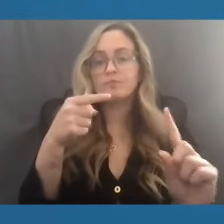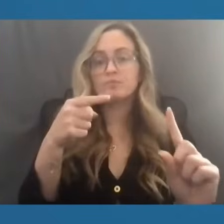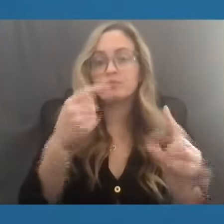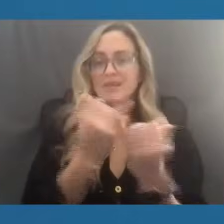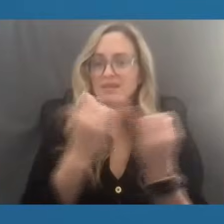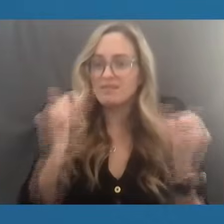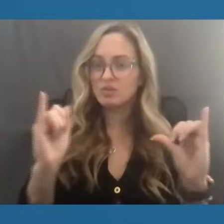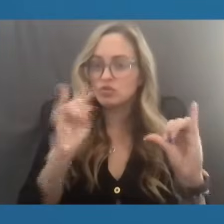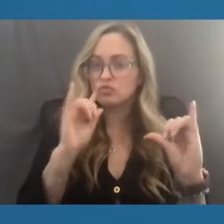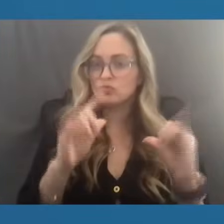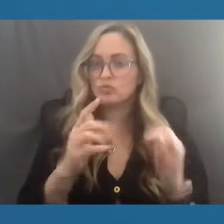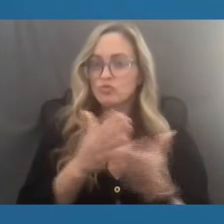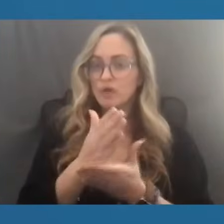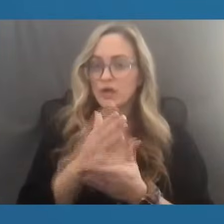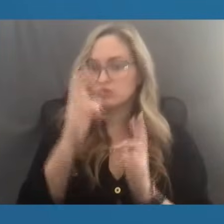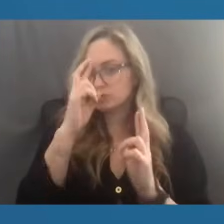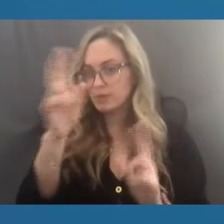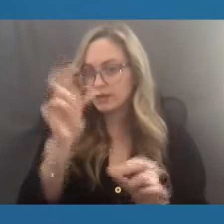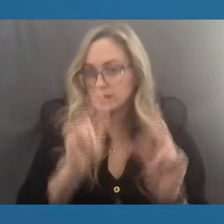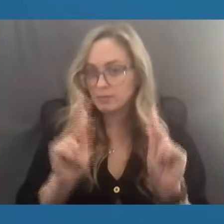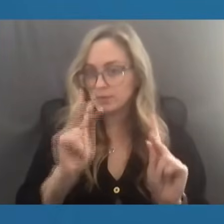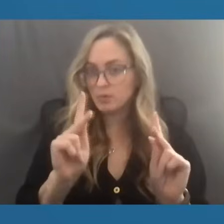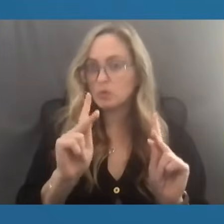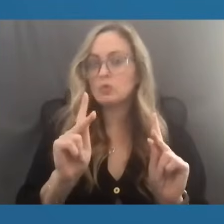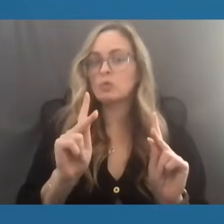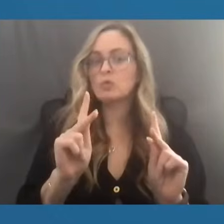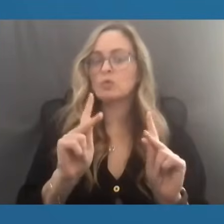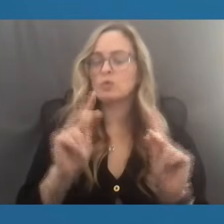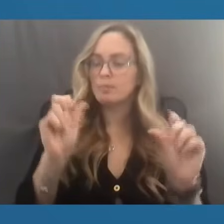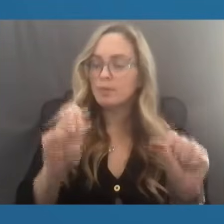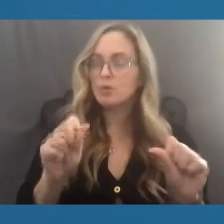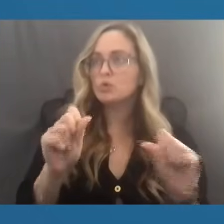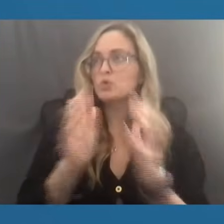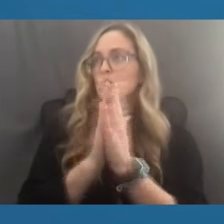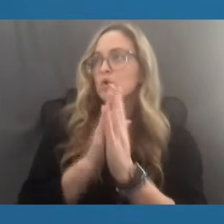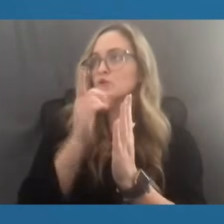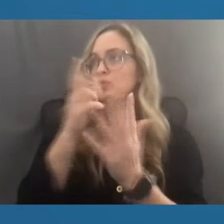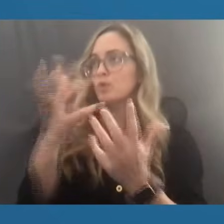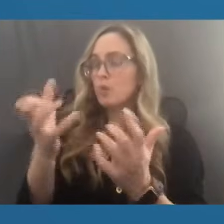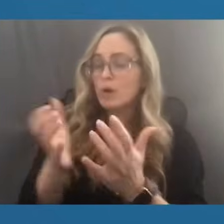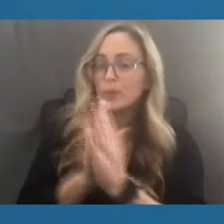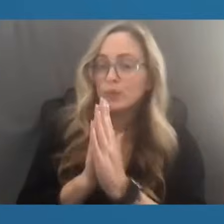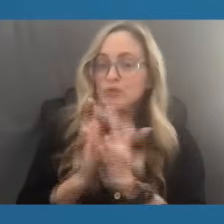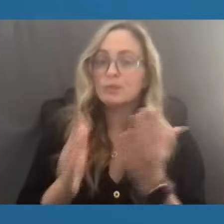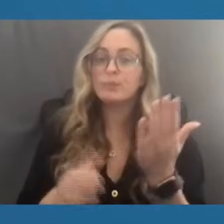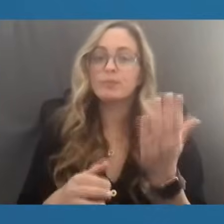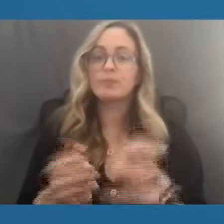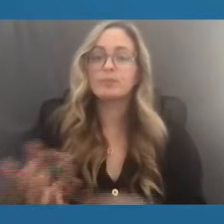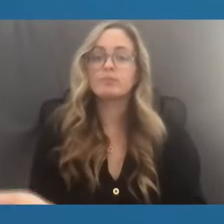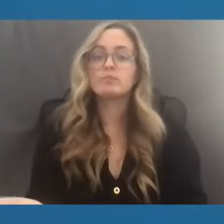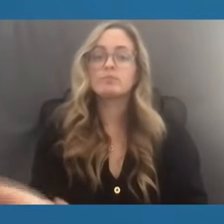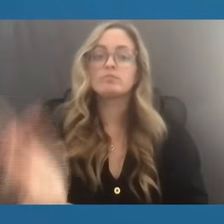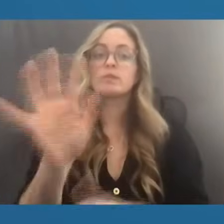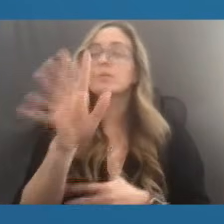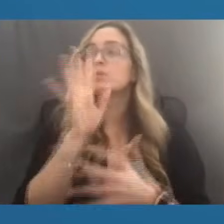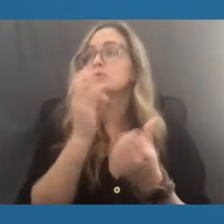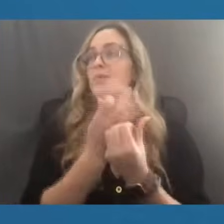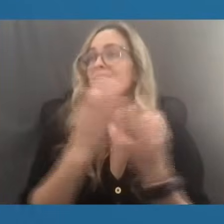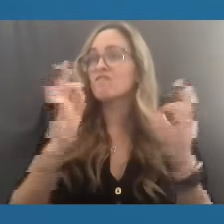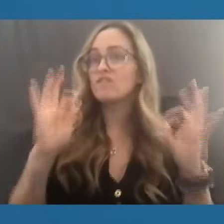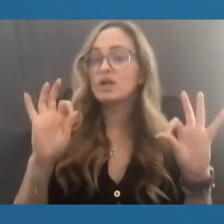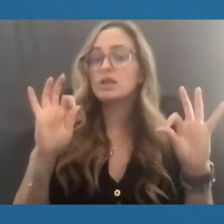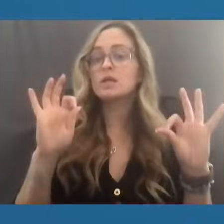rights, respecting people, their ability to worship whom they choose to worship, to be able to speak freely, to